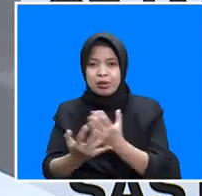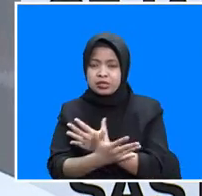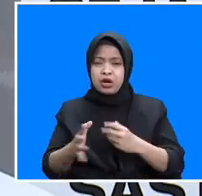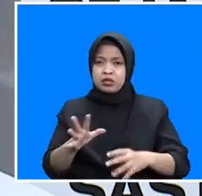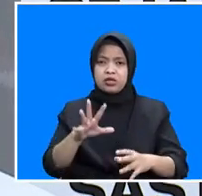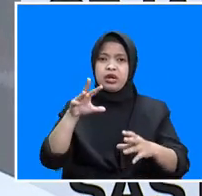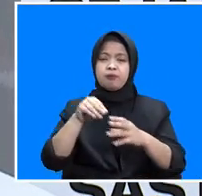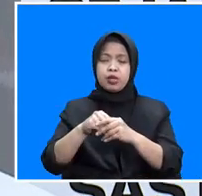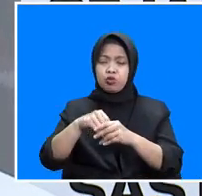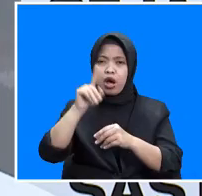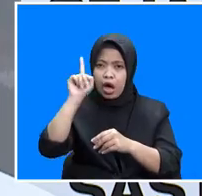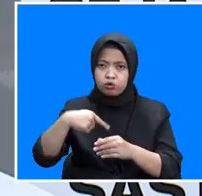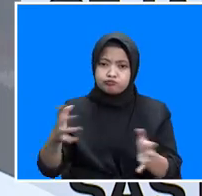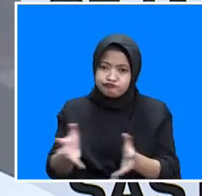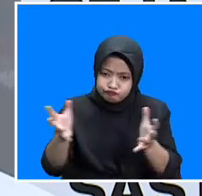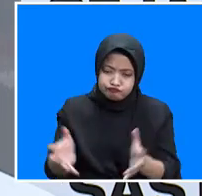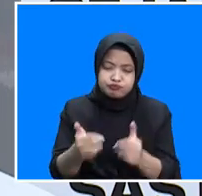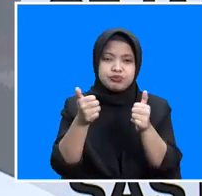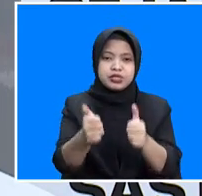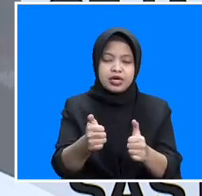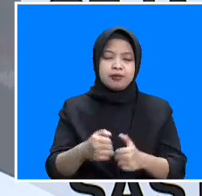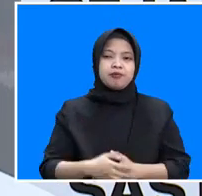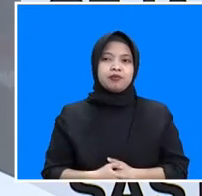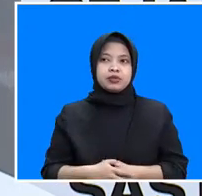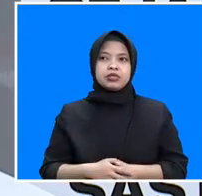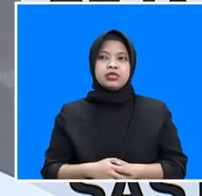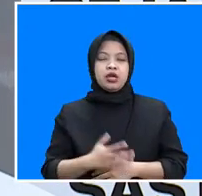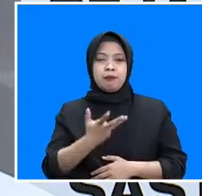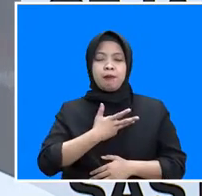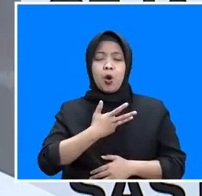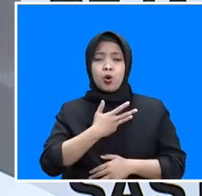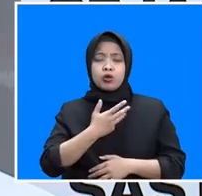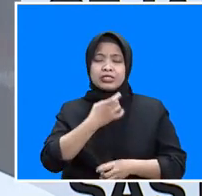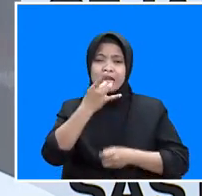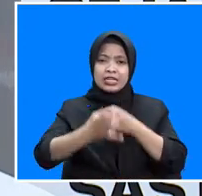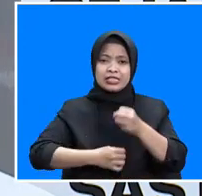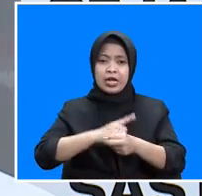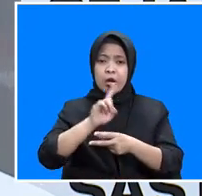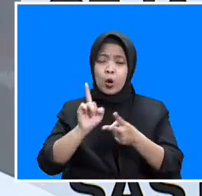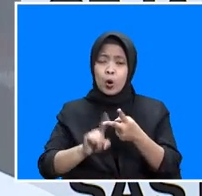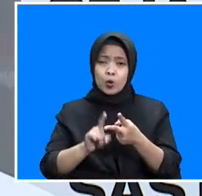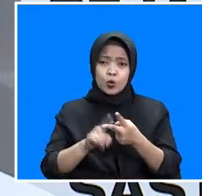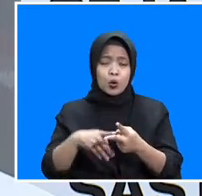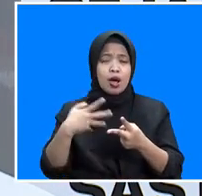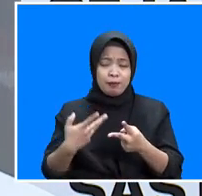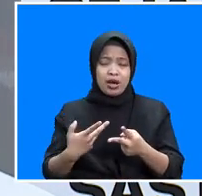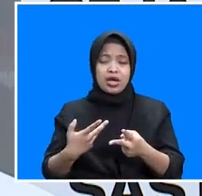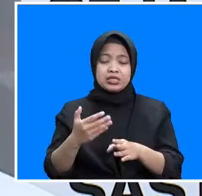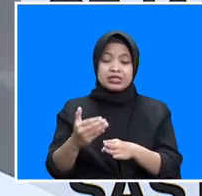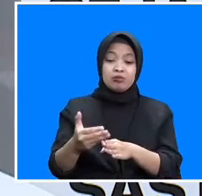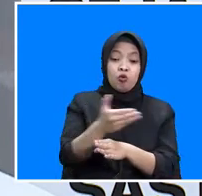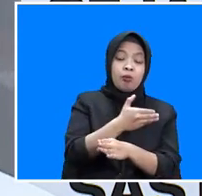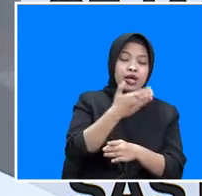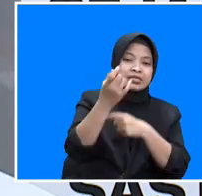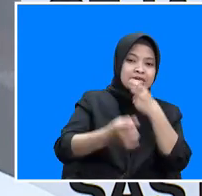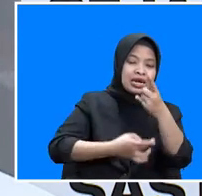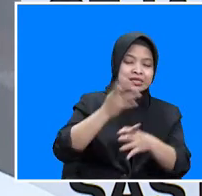question. Secondly, I would say that, you know, all of the things I've mentioned before in terms of really trying